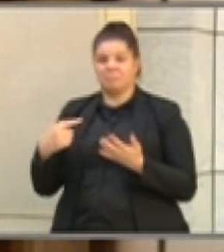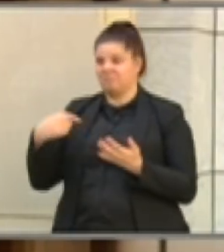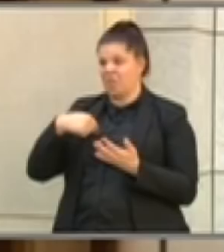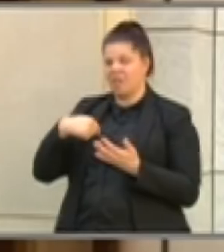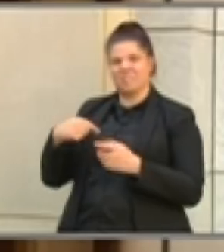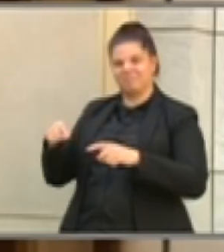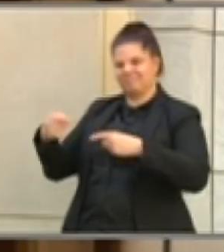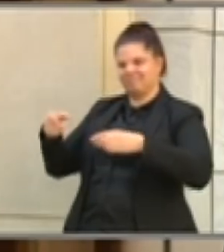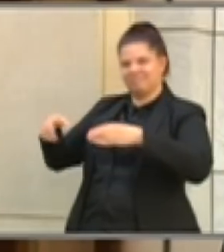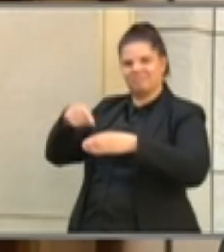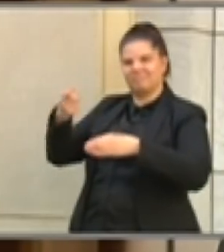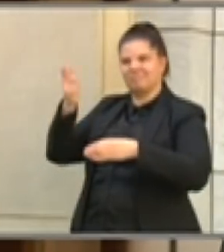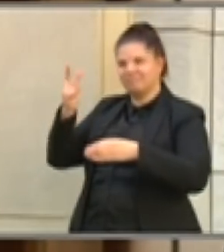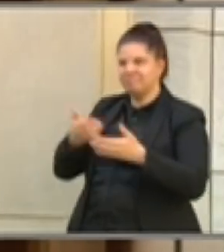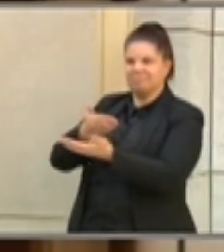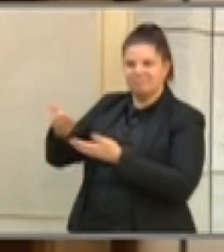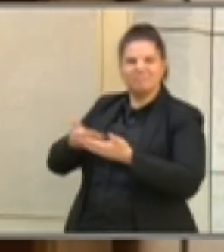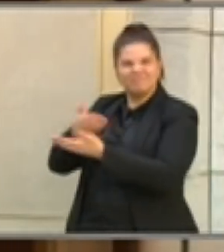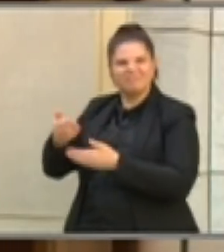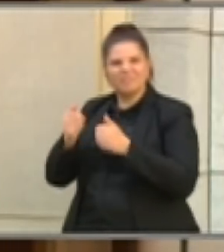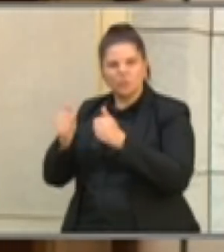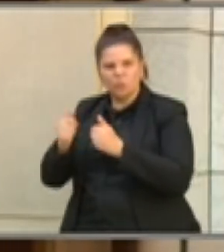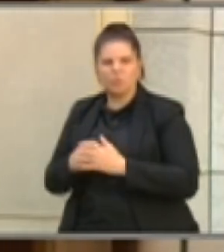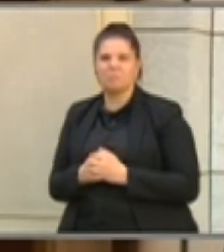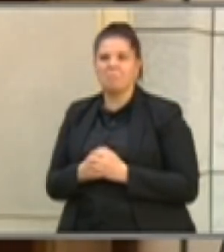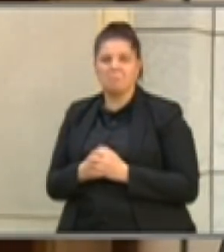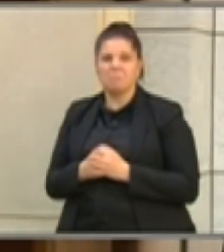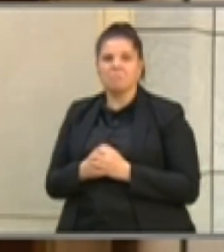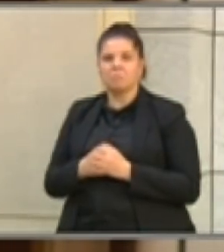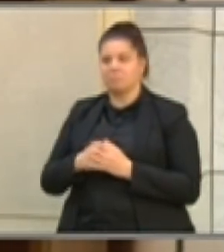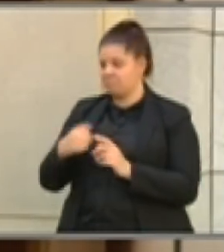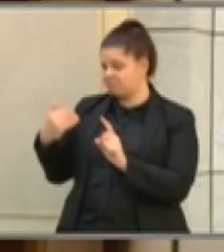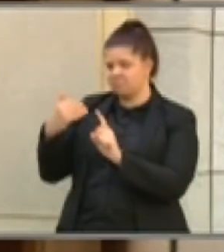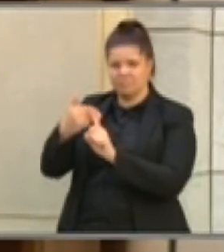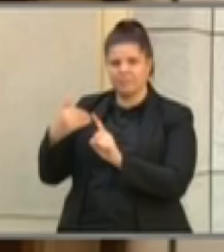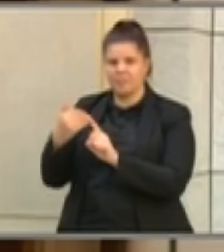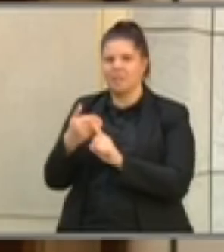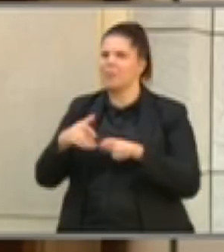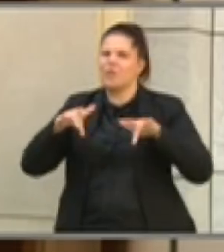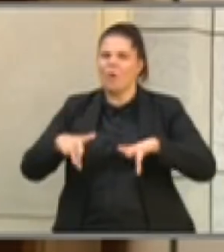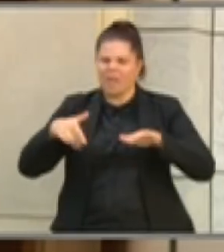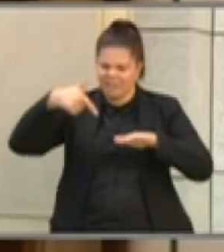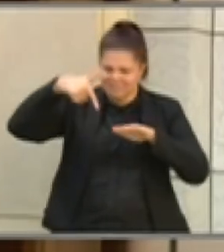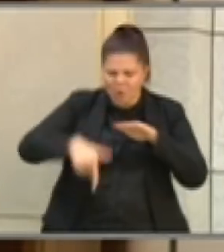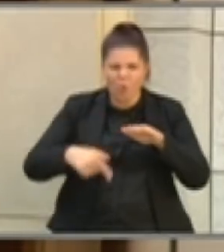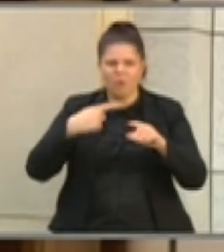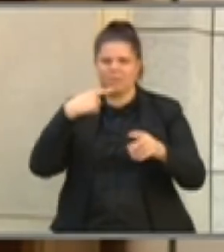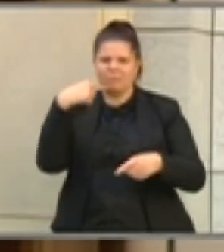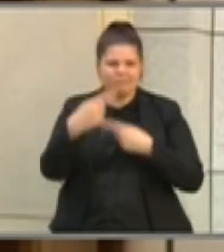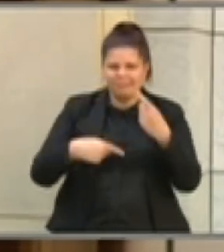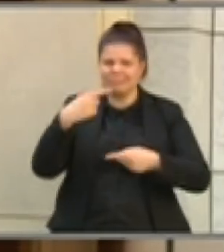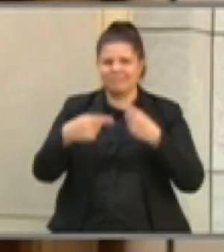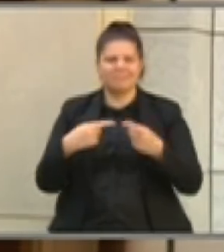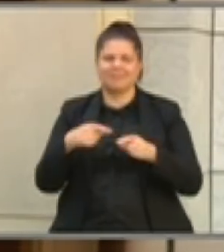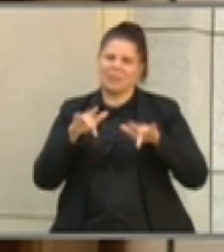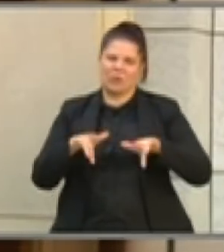discussions with the Leader of Opposition so far on those issues to date. I obviously haven't gone into the details of the measures. They've been announced